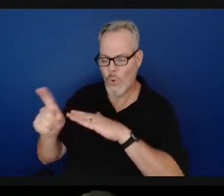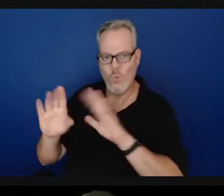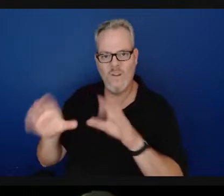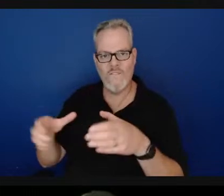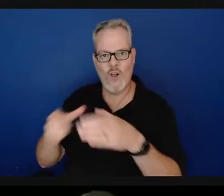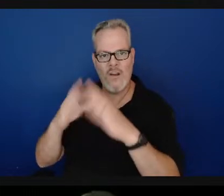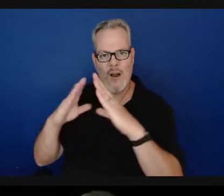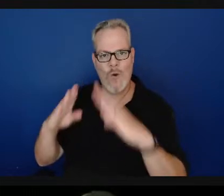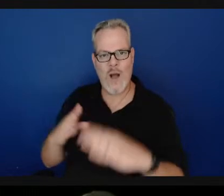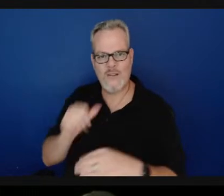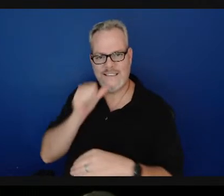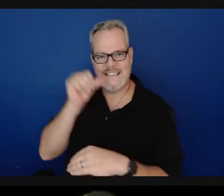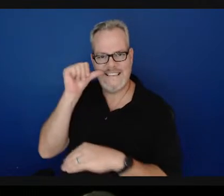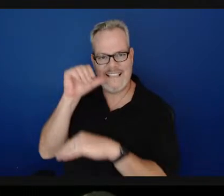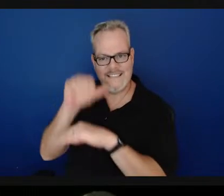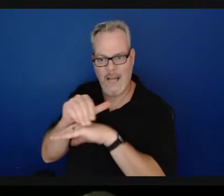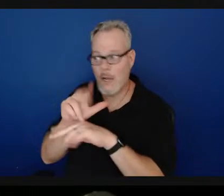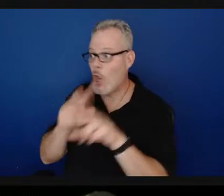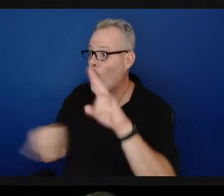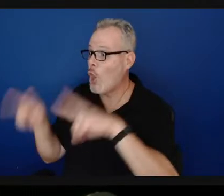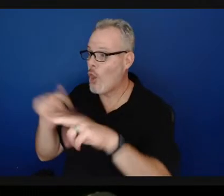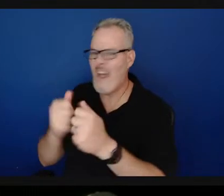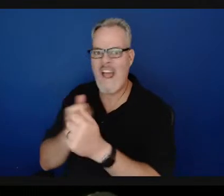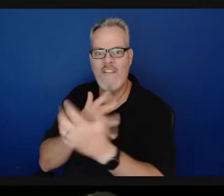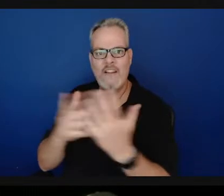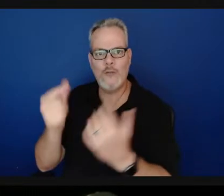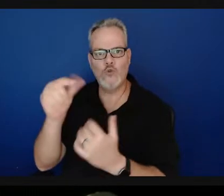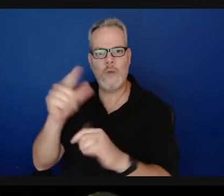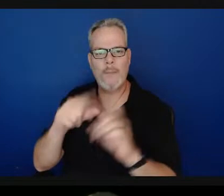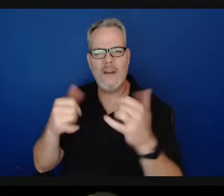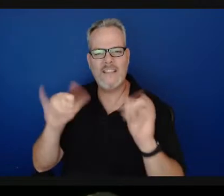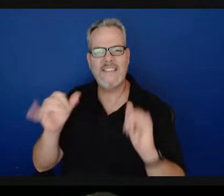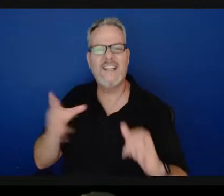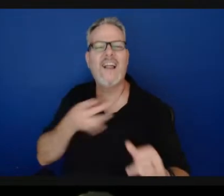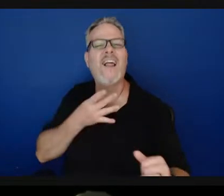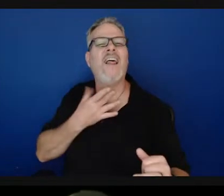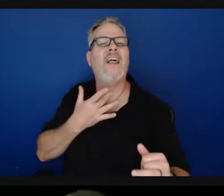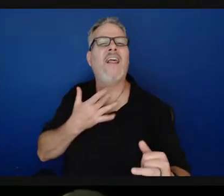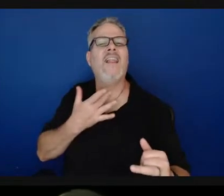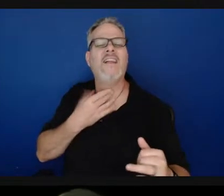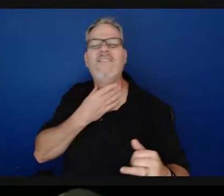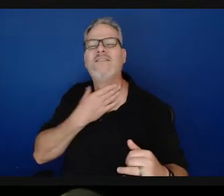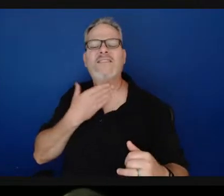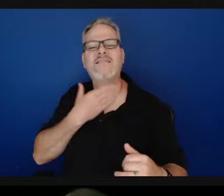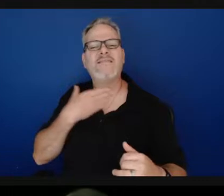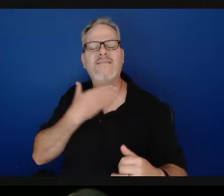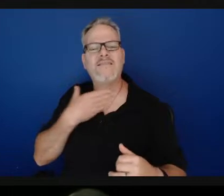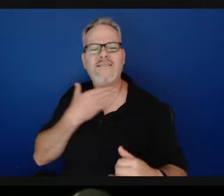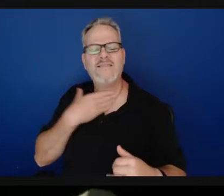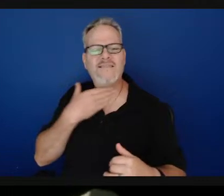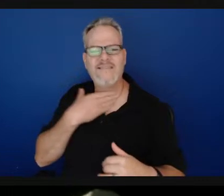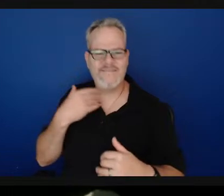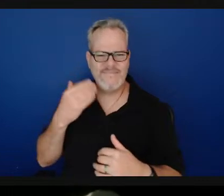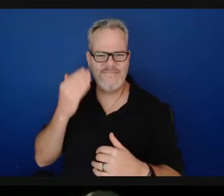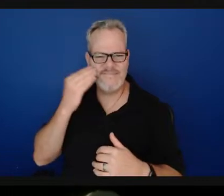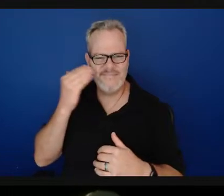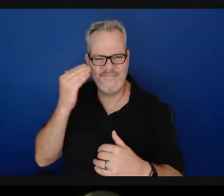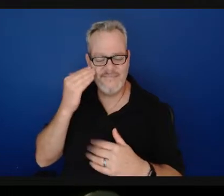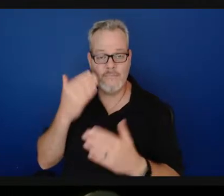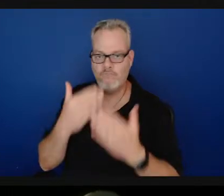and everything was in the green, but I still felt a little tickle in my throat the next morning, you know, so even at low